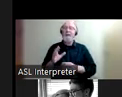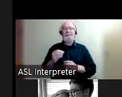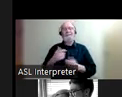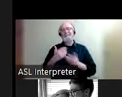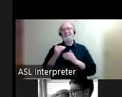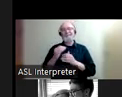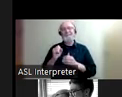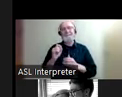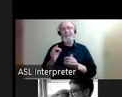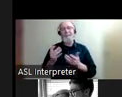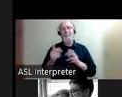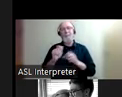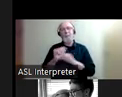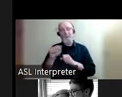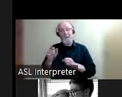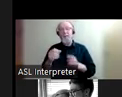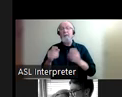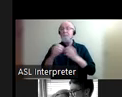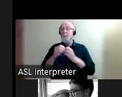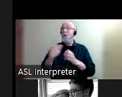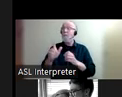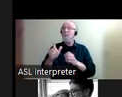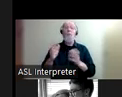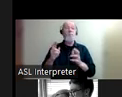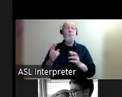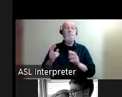whatnot, we're hoping more and more libraries will get on board,